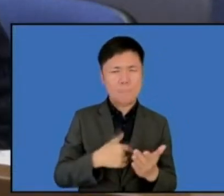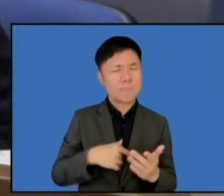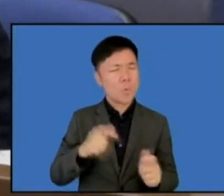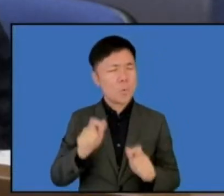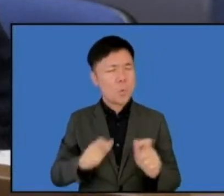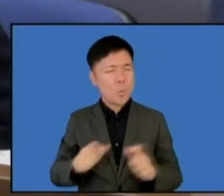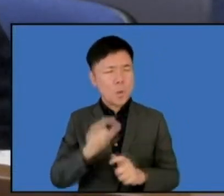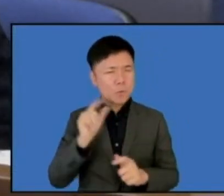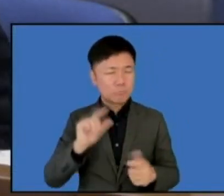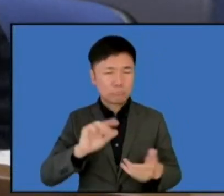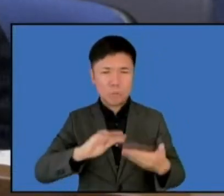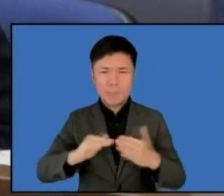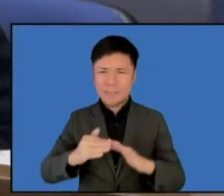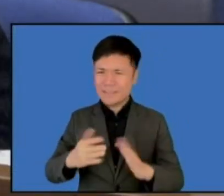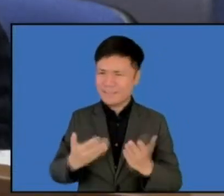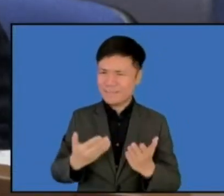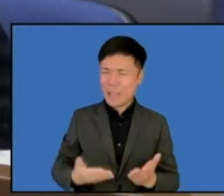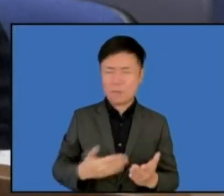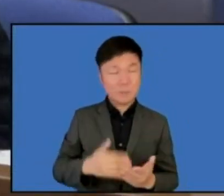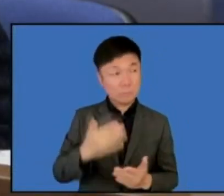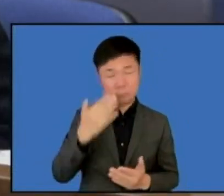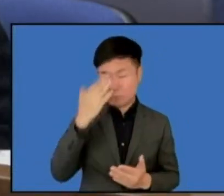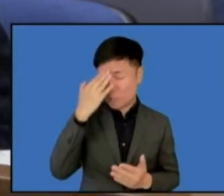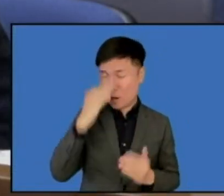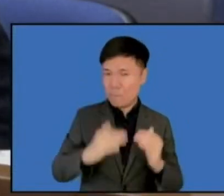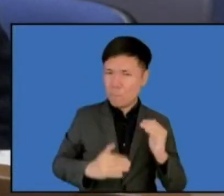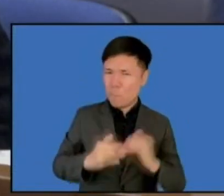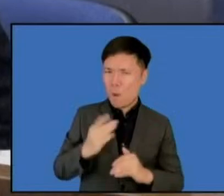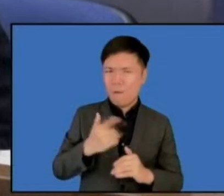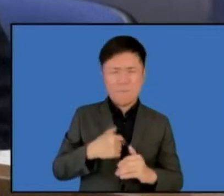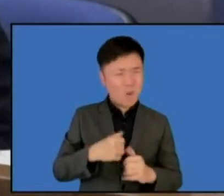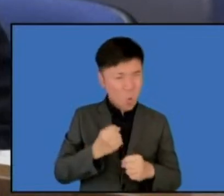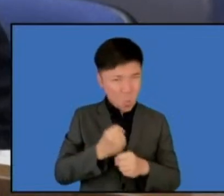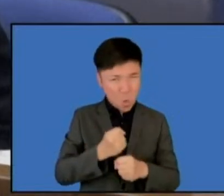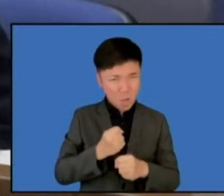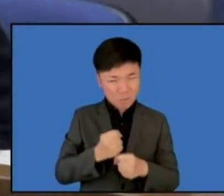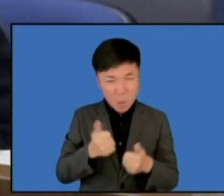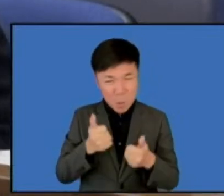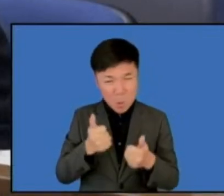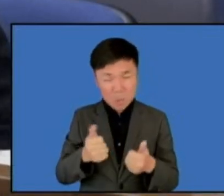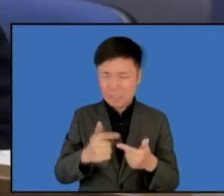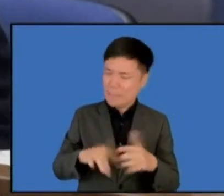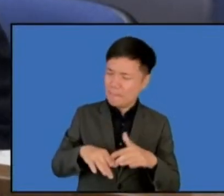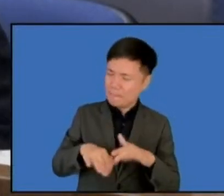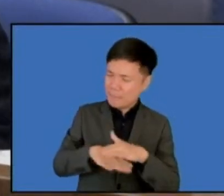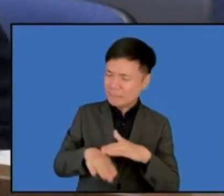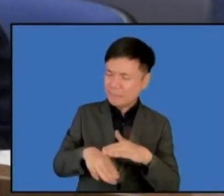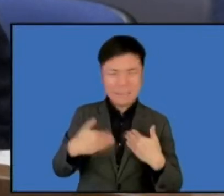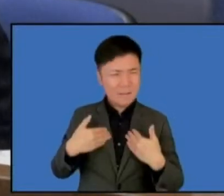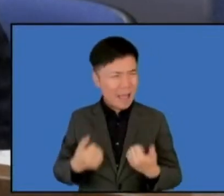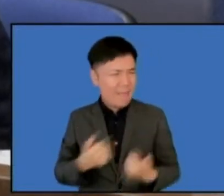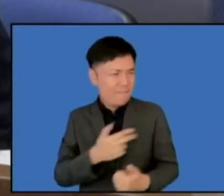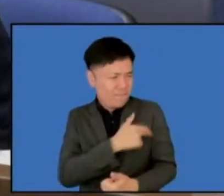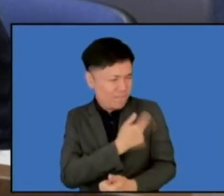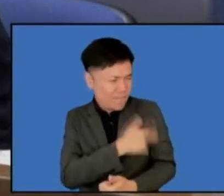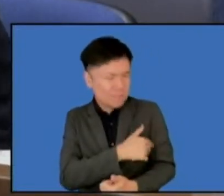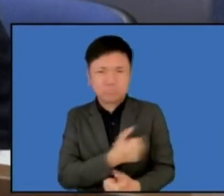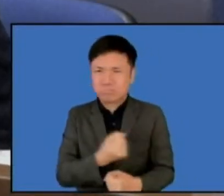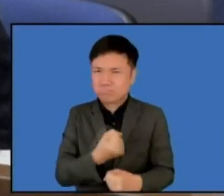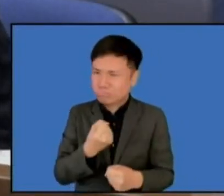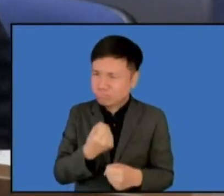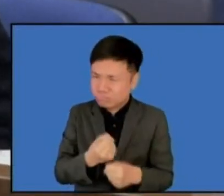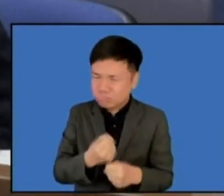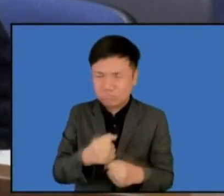been calling for member states to ensure that access to decent work, basic services, social protection, and sustainable reintegration for